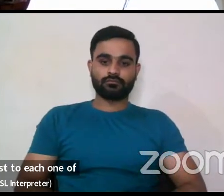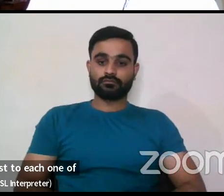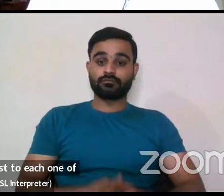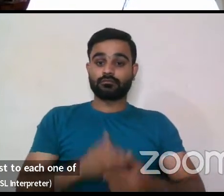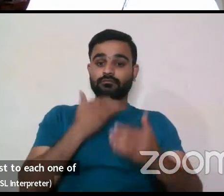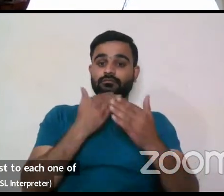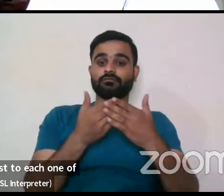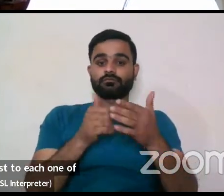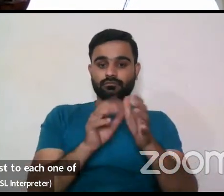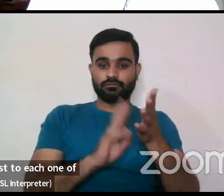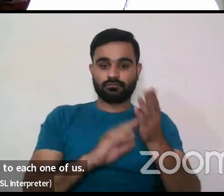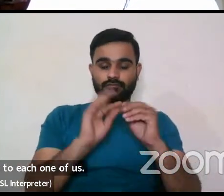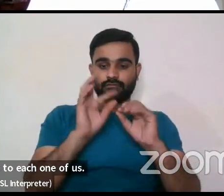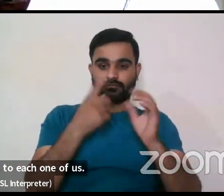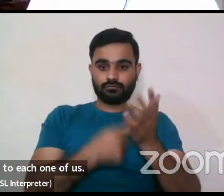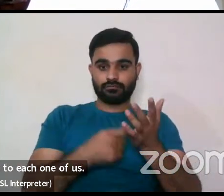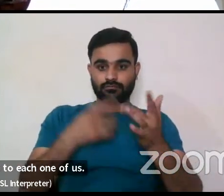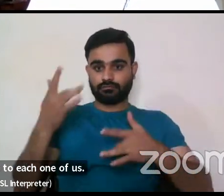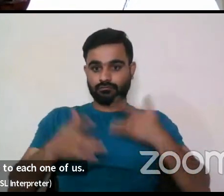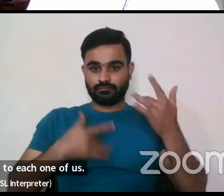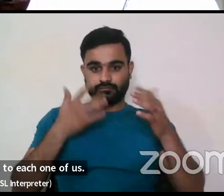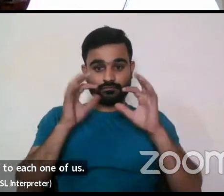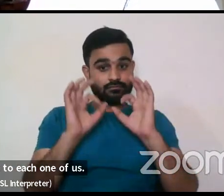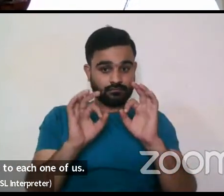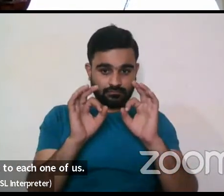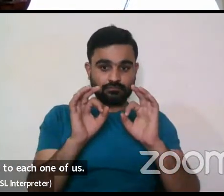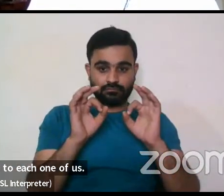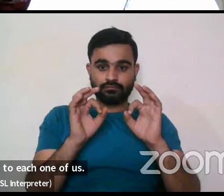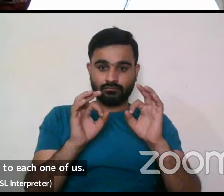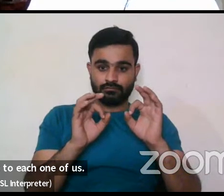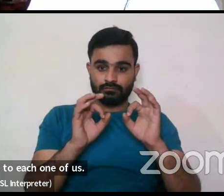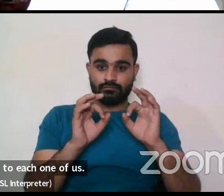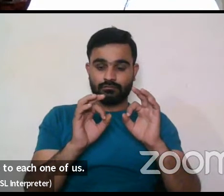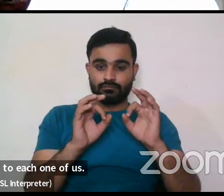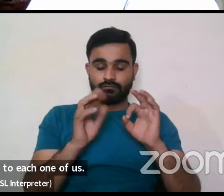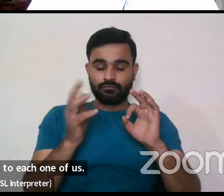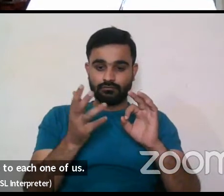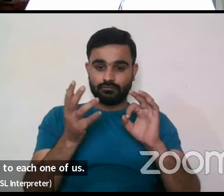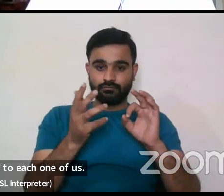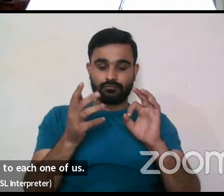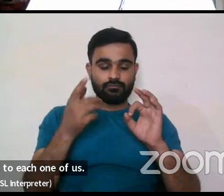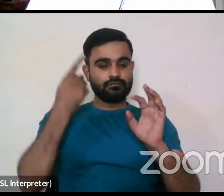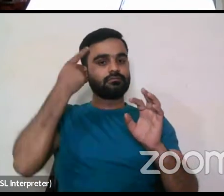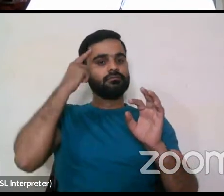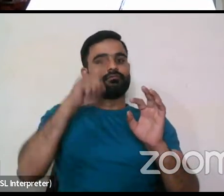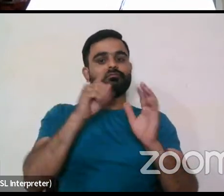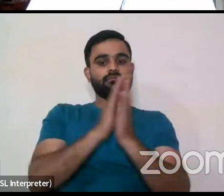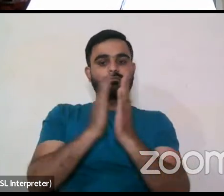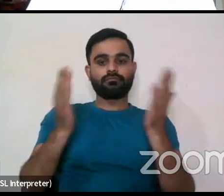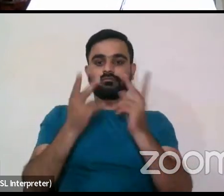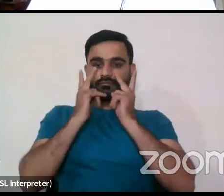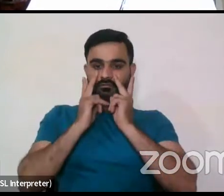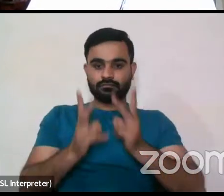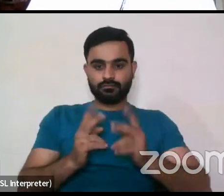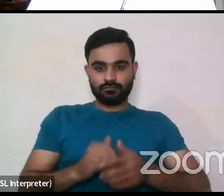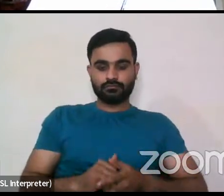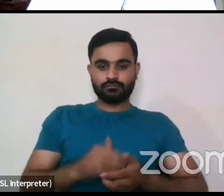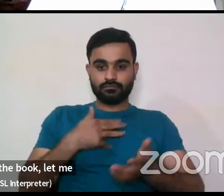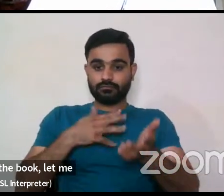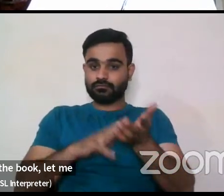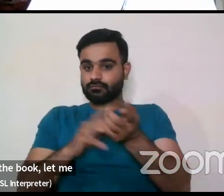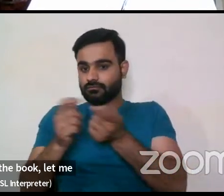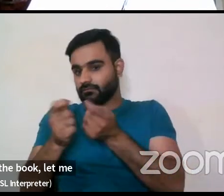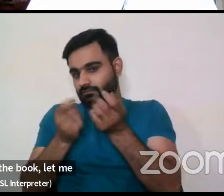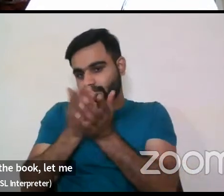Thank you, Amber. I mean, I think that was fantastic. If that's the intention of the book, let me say that I managed to devour